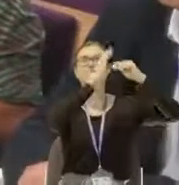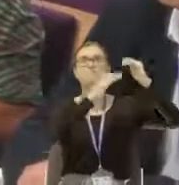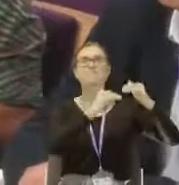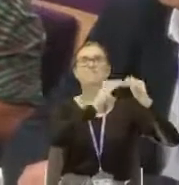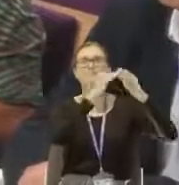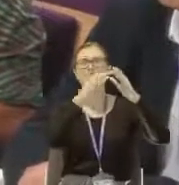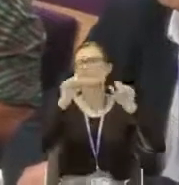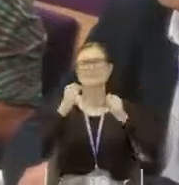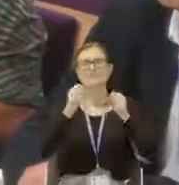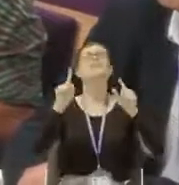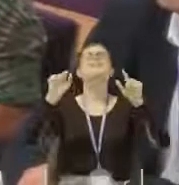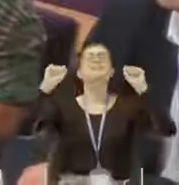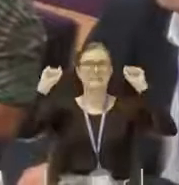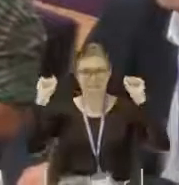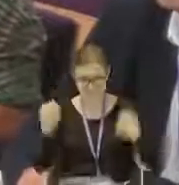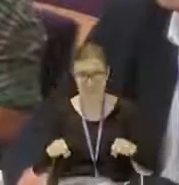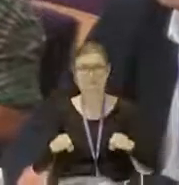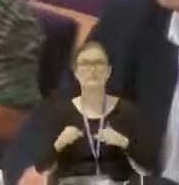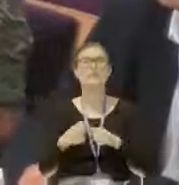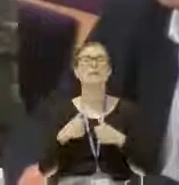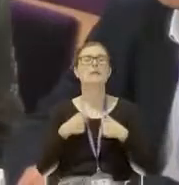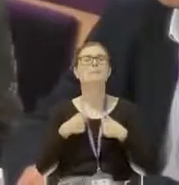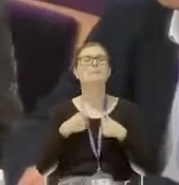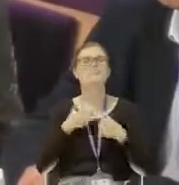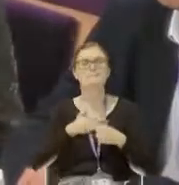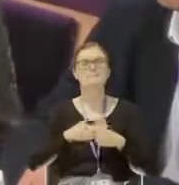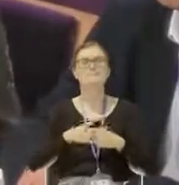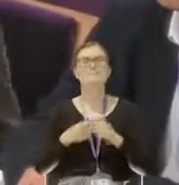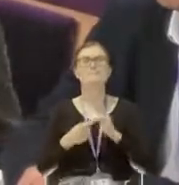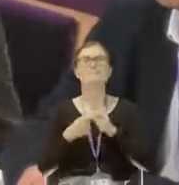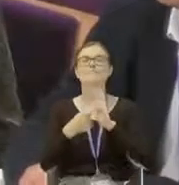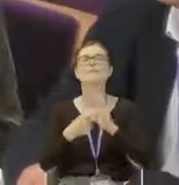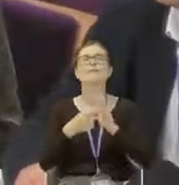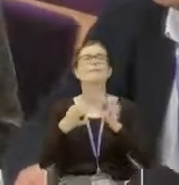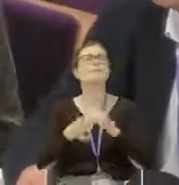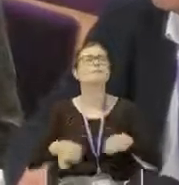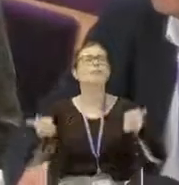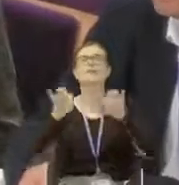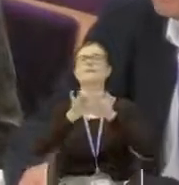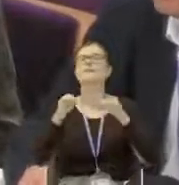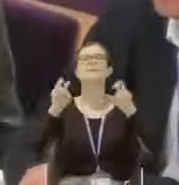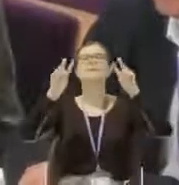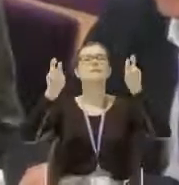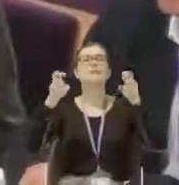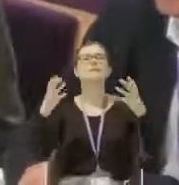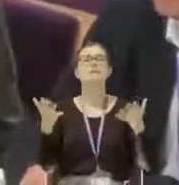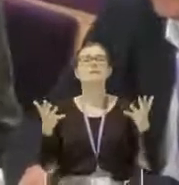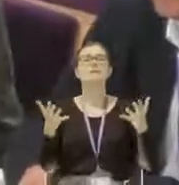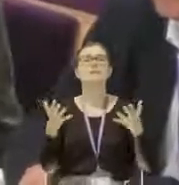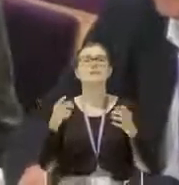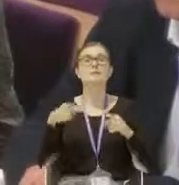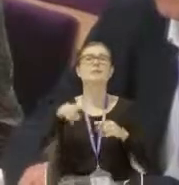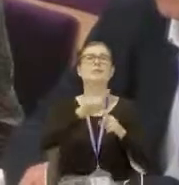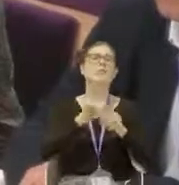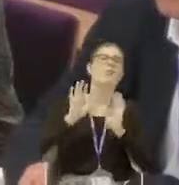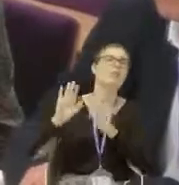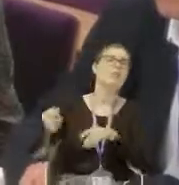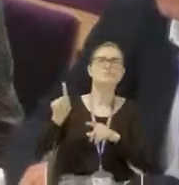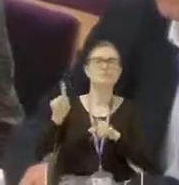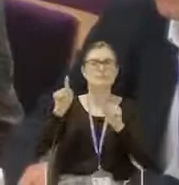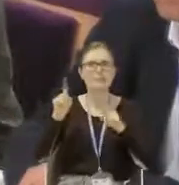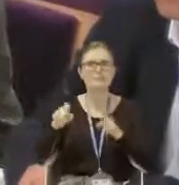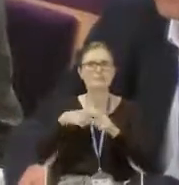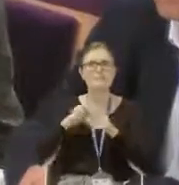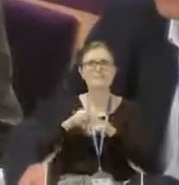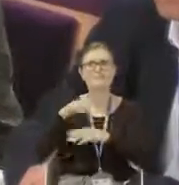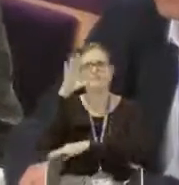have to engage with more deeply. So thus far, our session has hoped to seed various ideas into